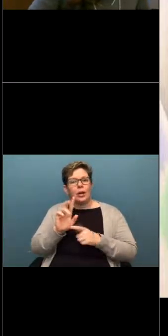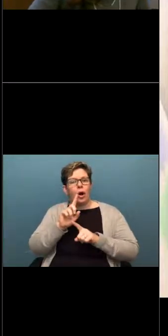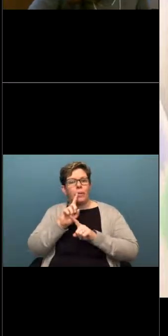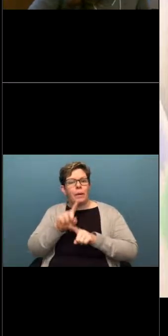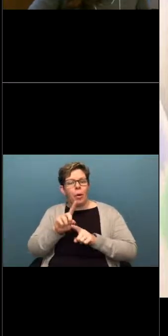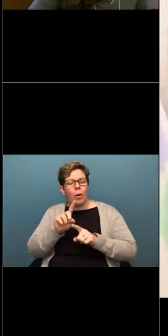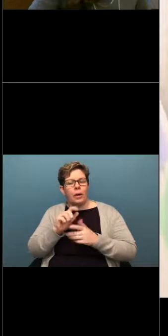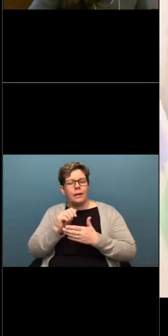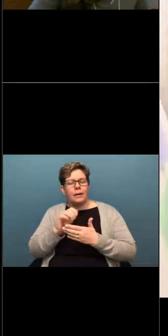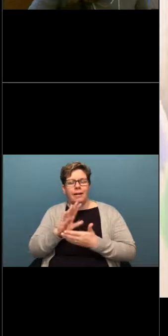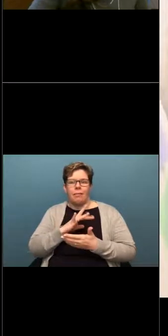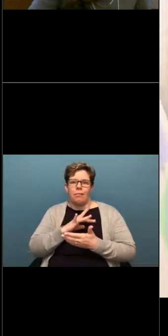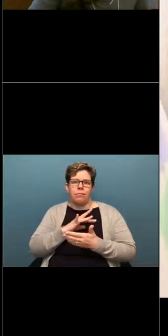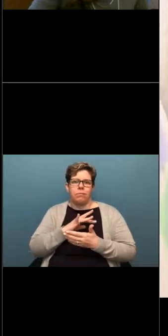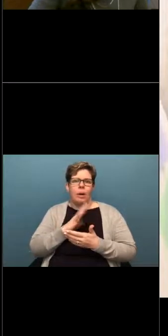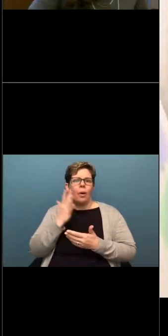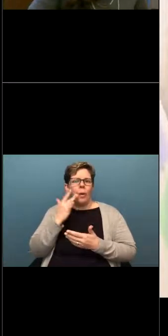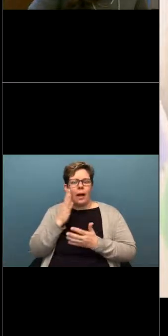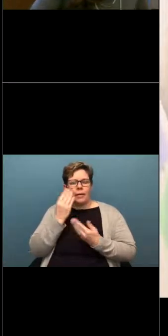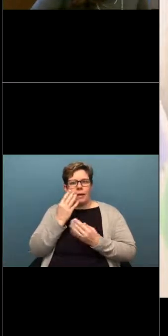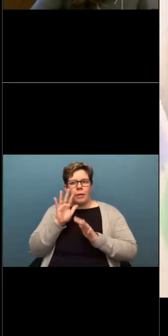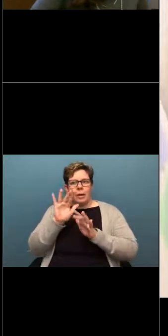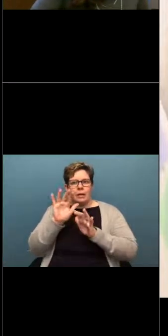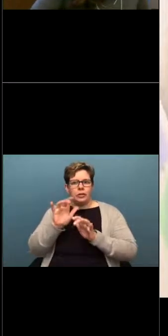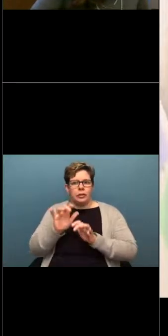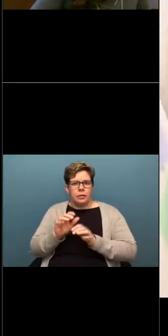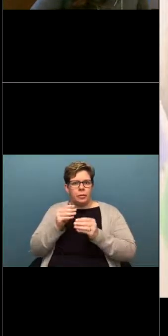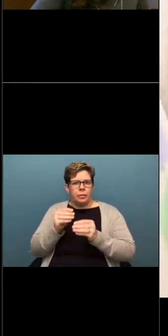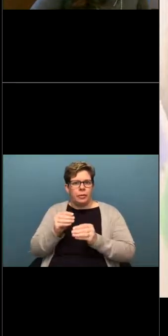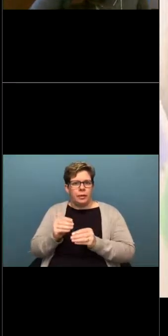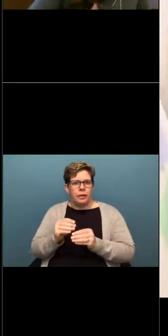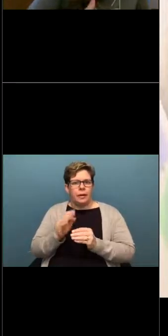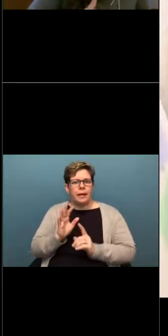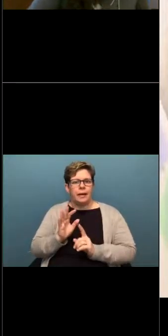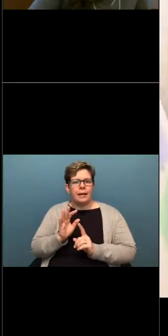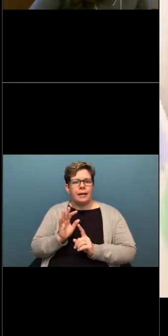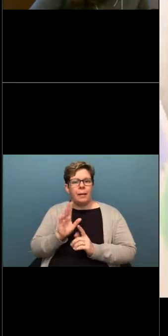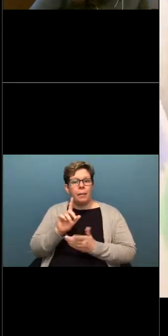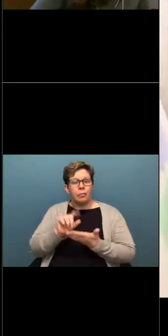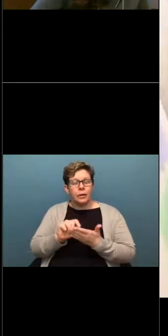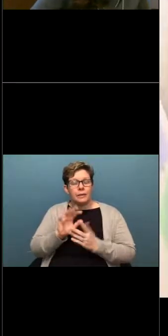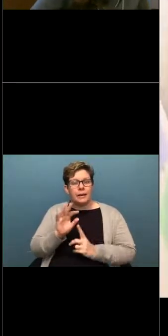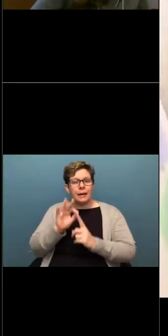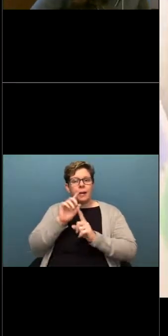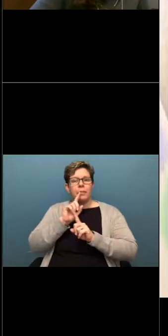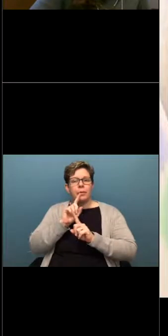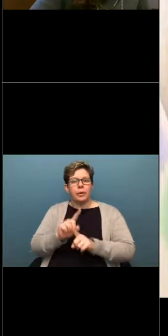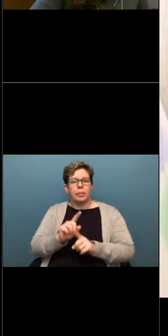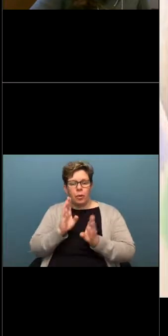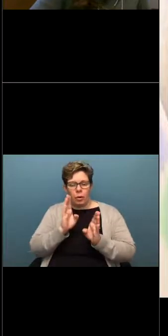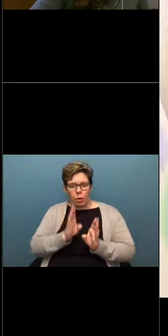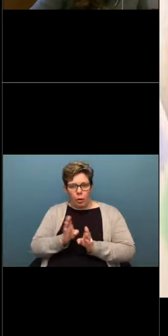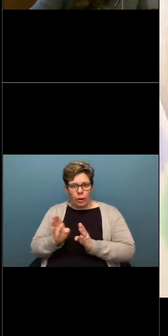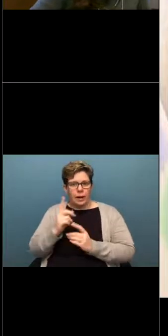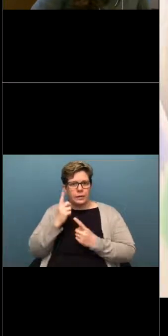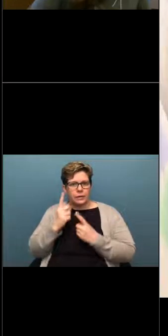are really cool because the information you put in creates a custom report for you. It helps organize thoughts, it records